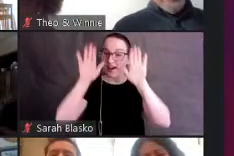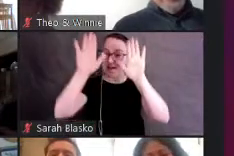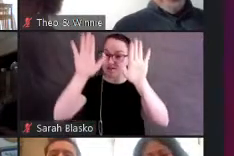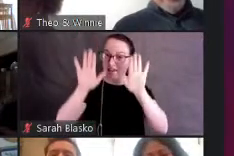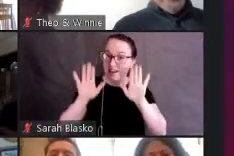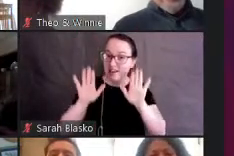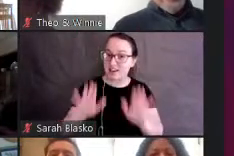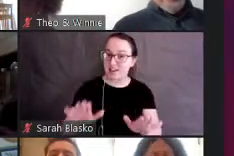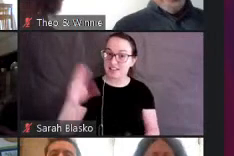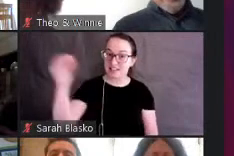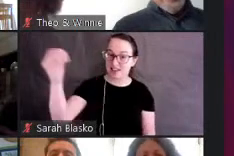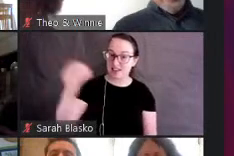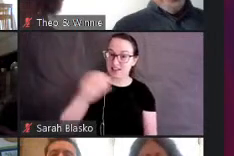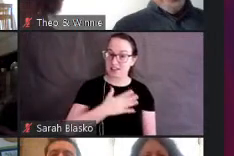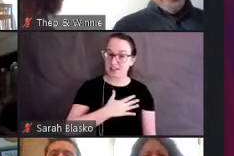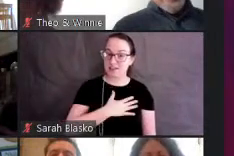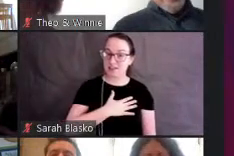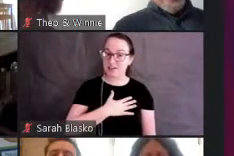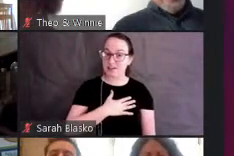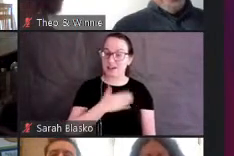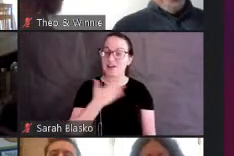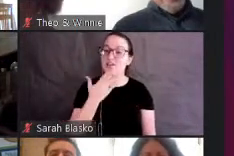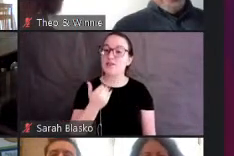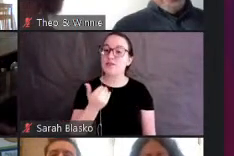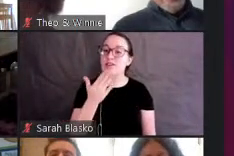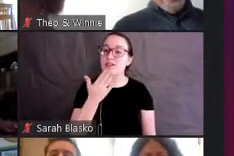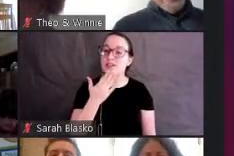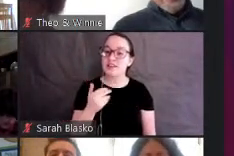amazing grace, how sweet the